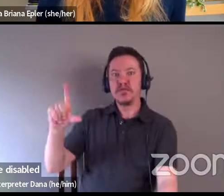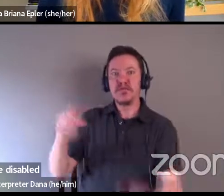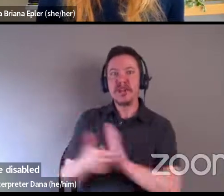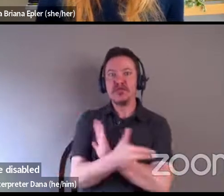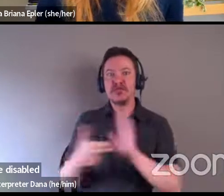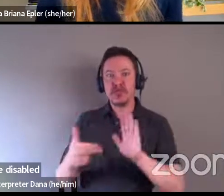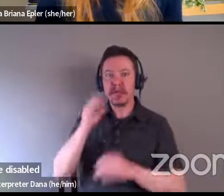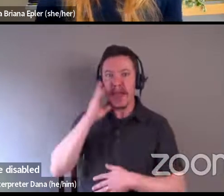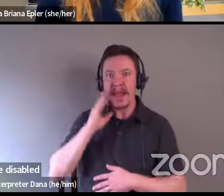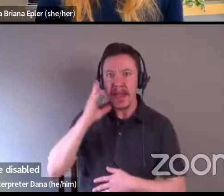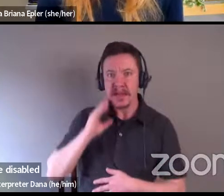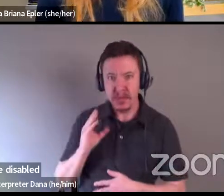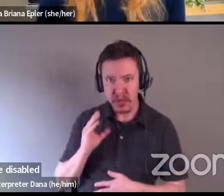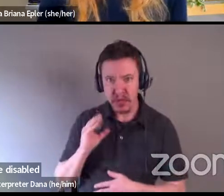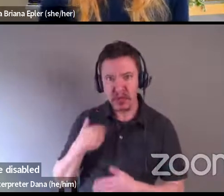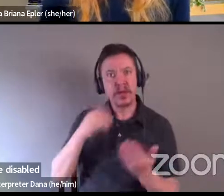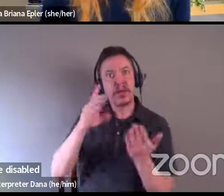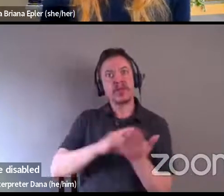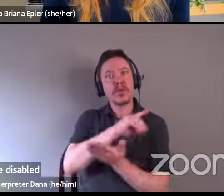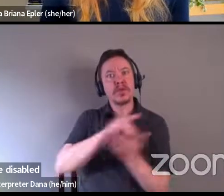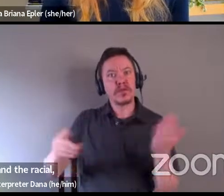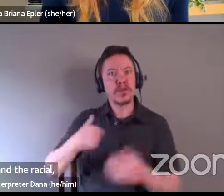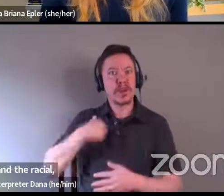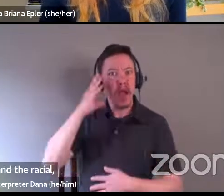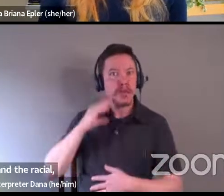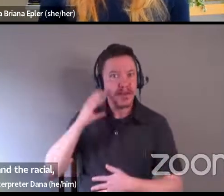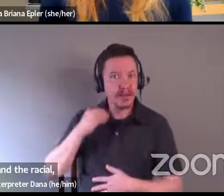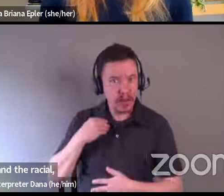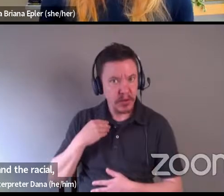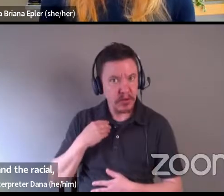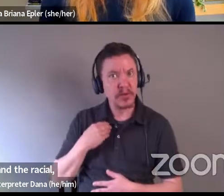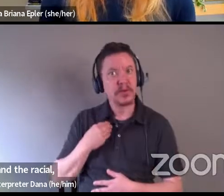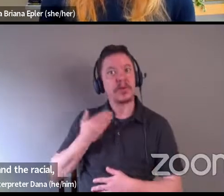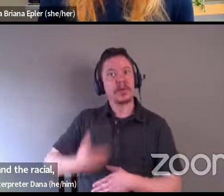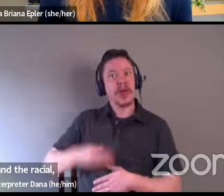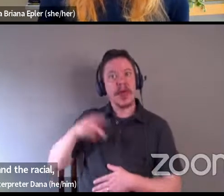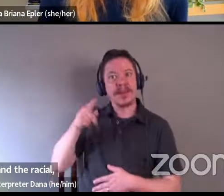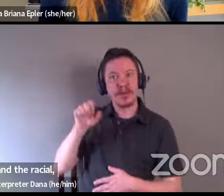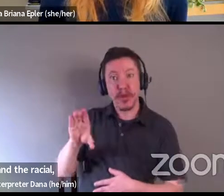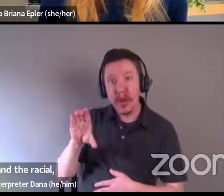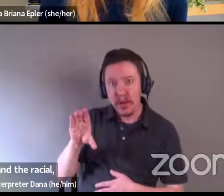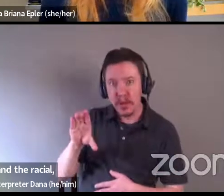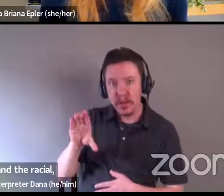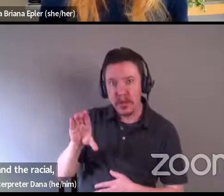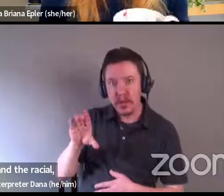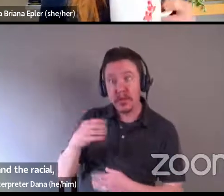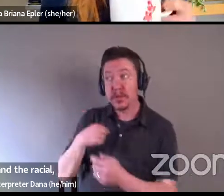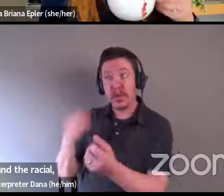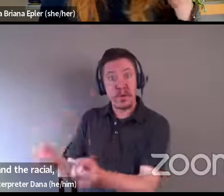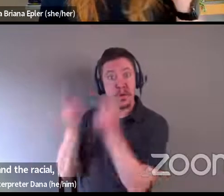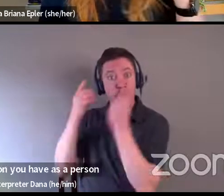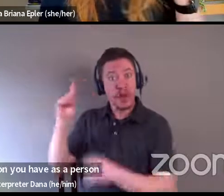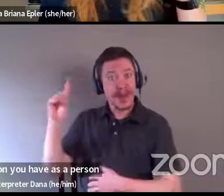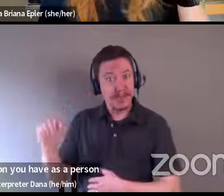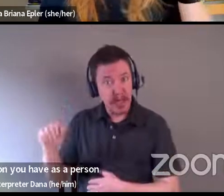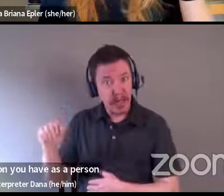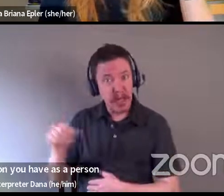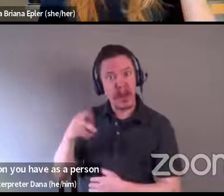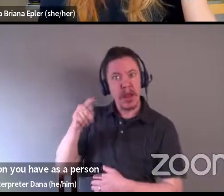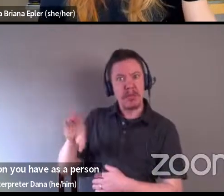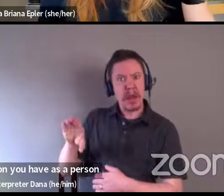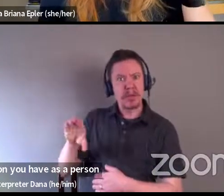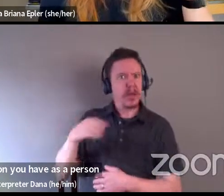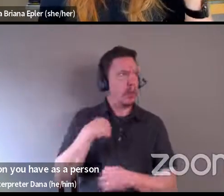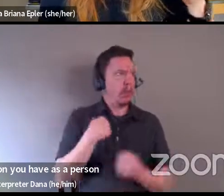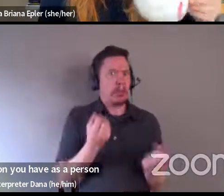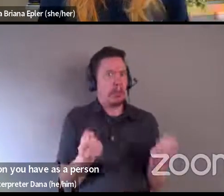the kind of prejudice, discrimination you have as a person of color. And if you are among